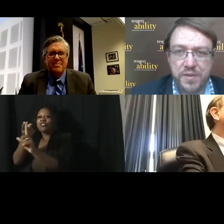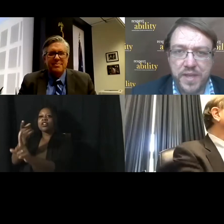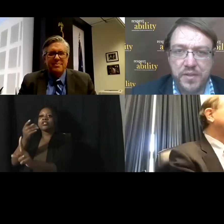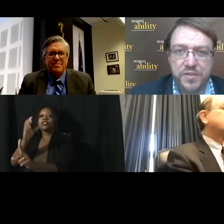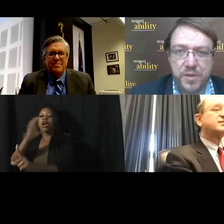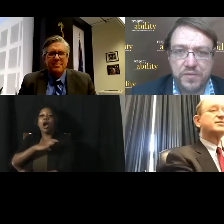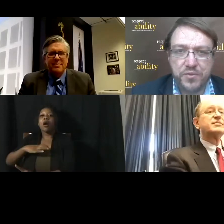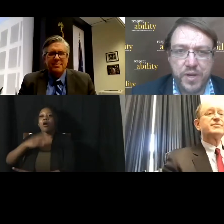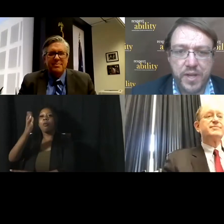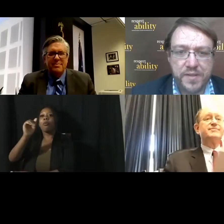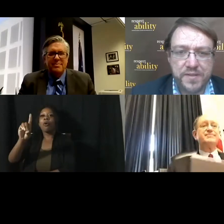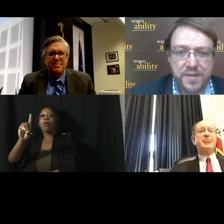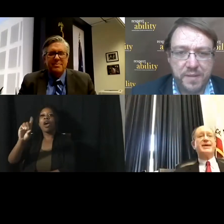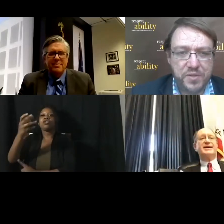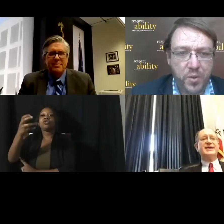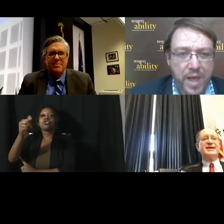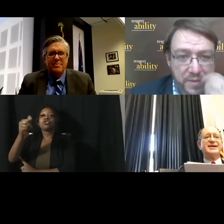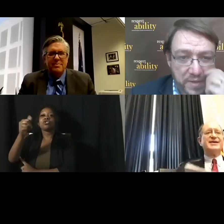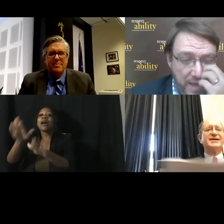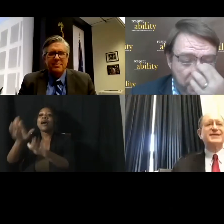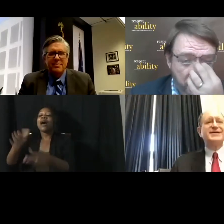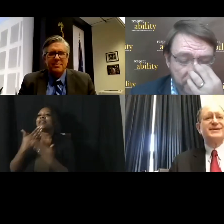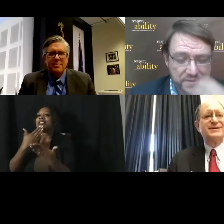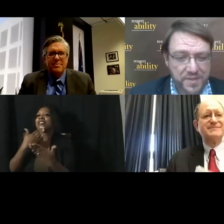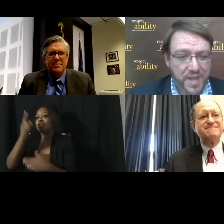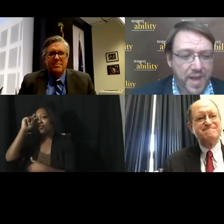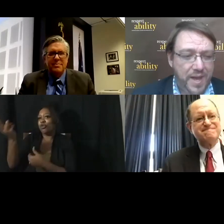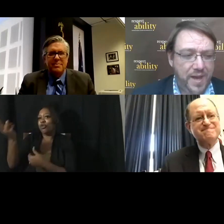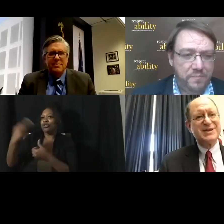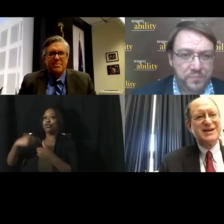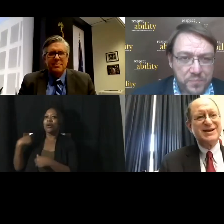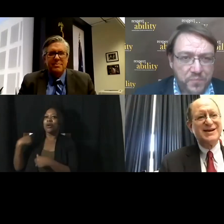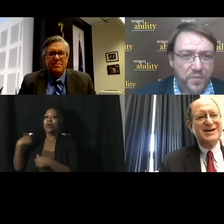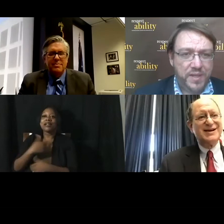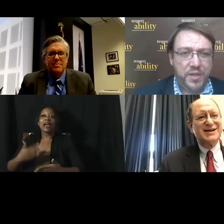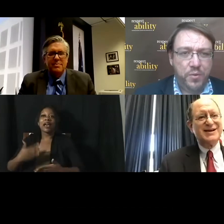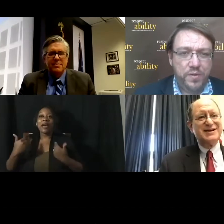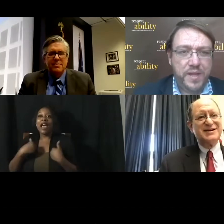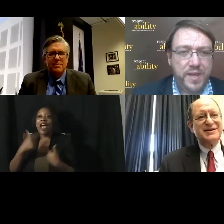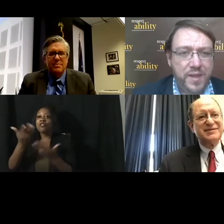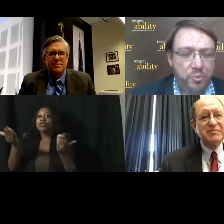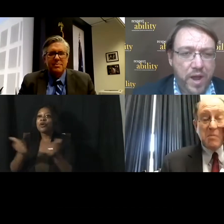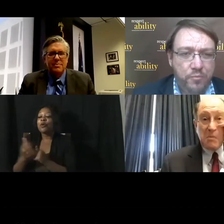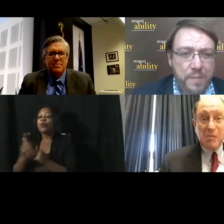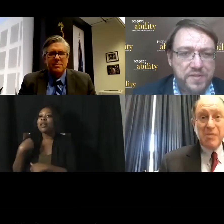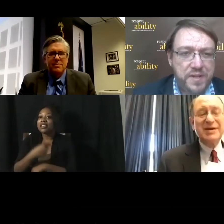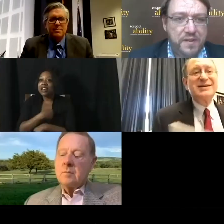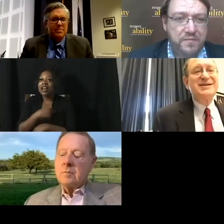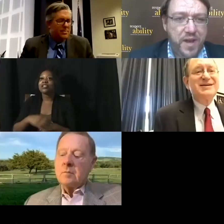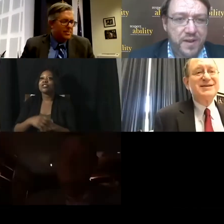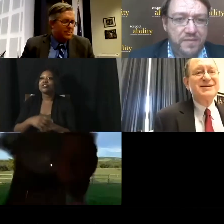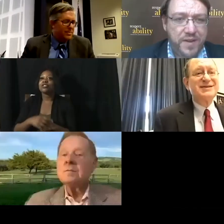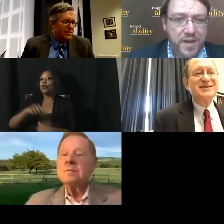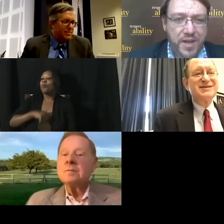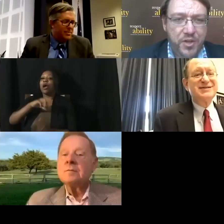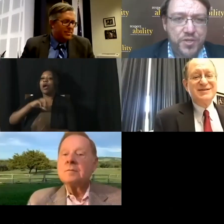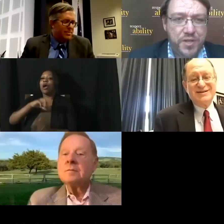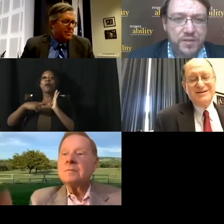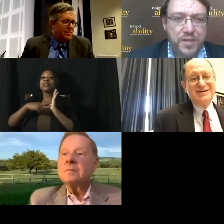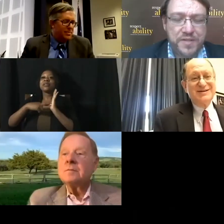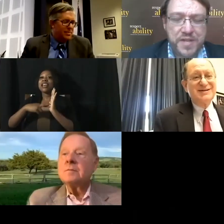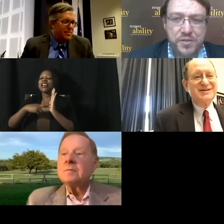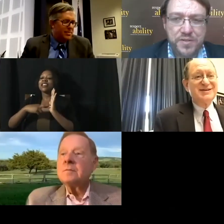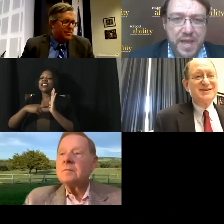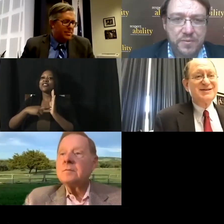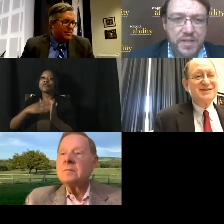Congressman, thank you so much for joining us, and I'm so happy to have you with us. Um, you are the proud representative of a good chunk of